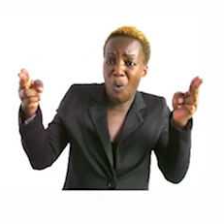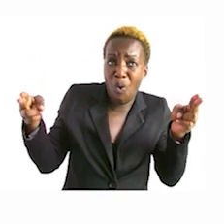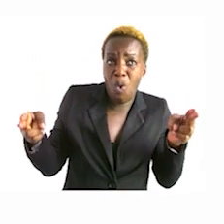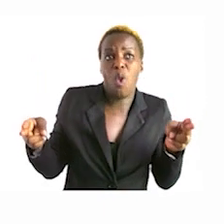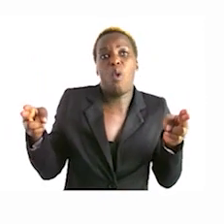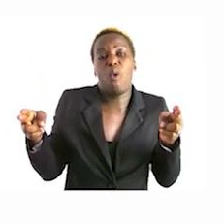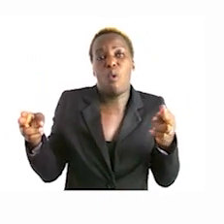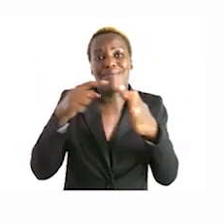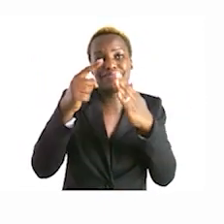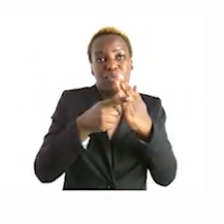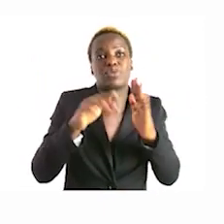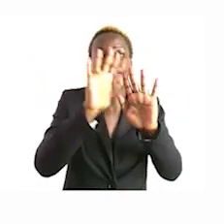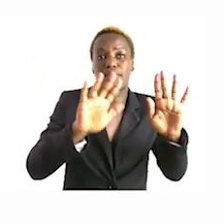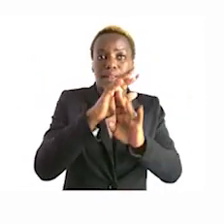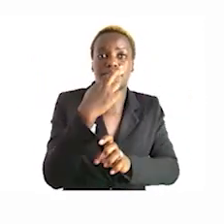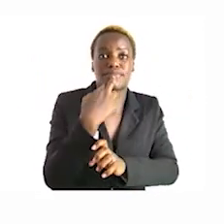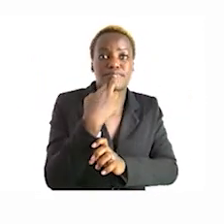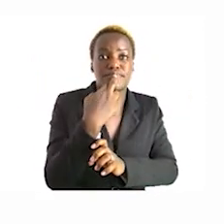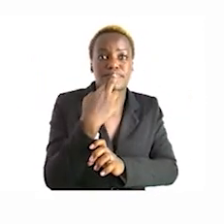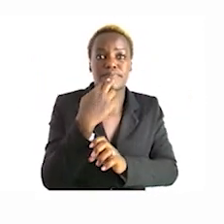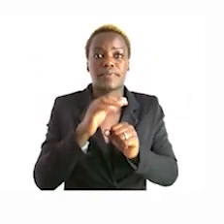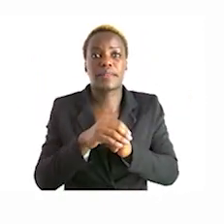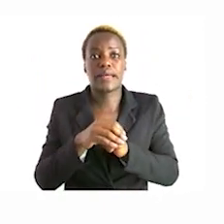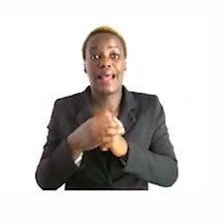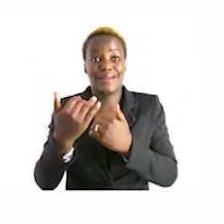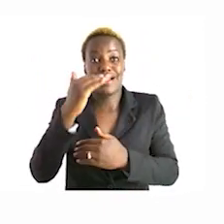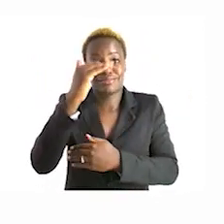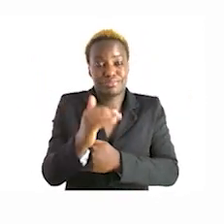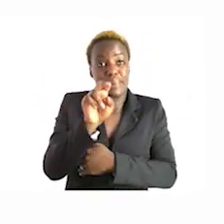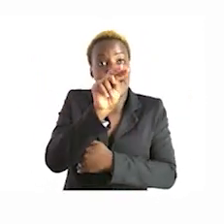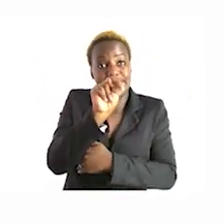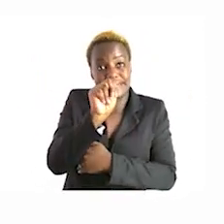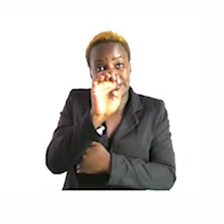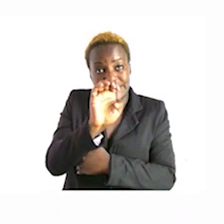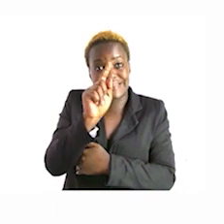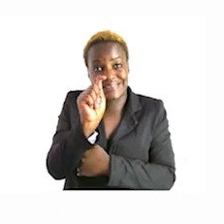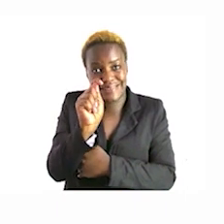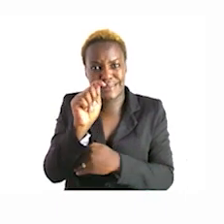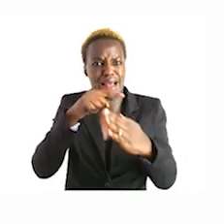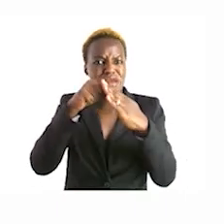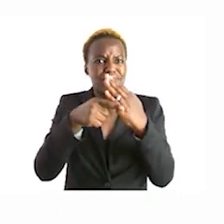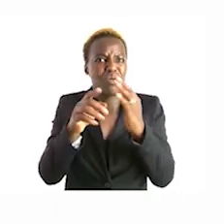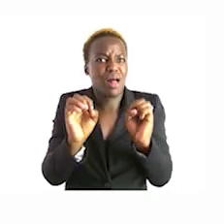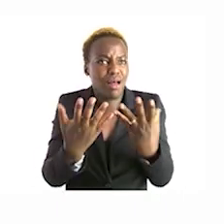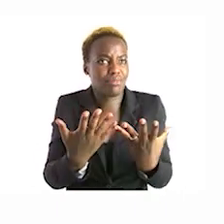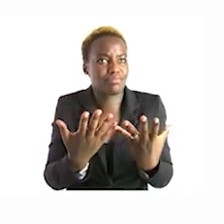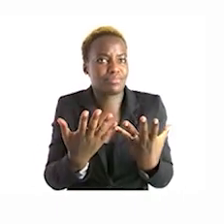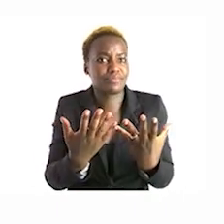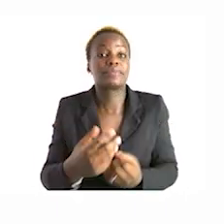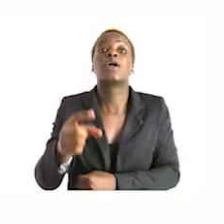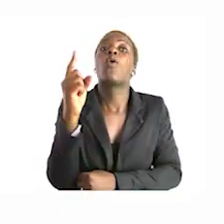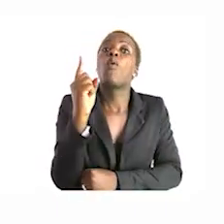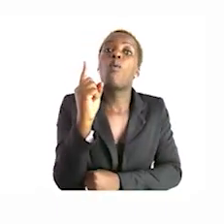Net. We have the E sound. Are there two vowels? No, only one. So it means the